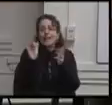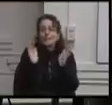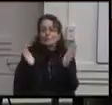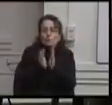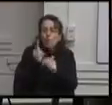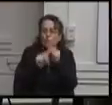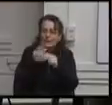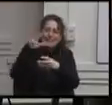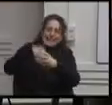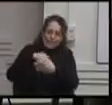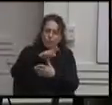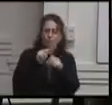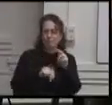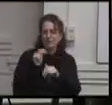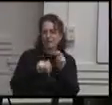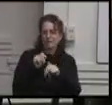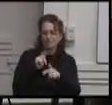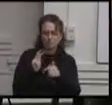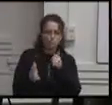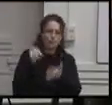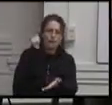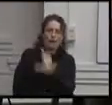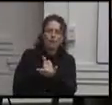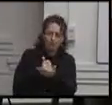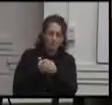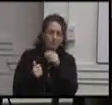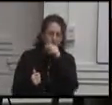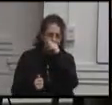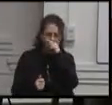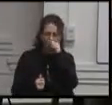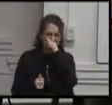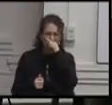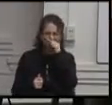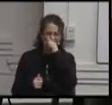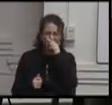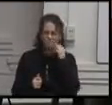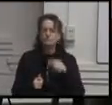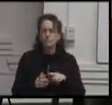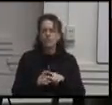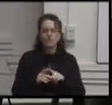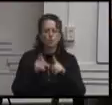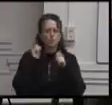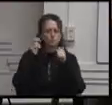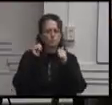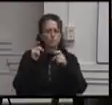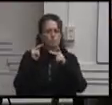good. And it's something that with the energy audit that we're recommending happening.